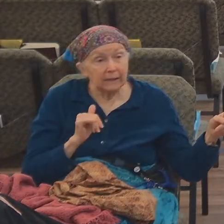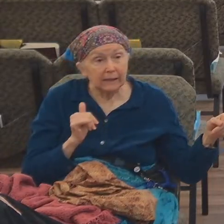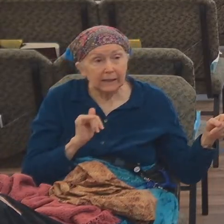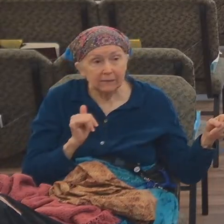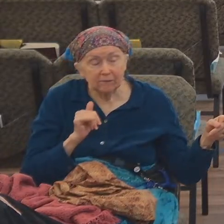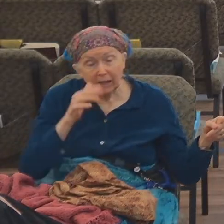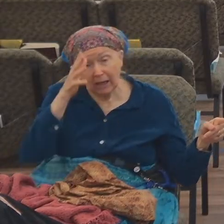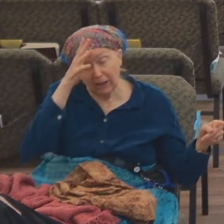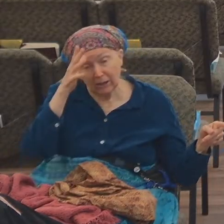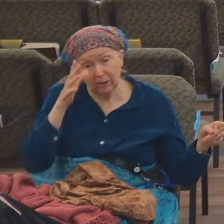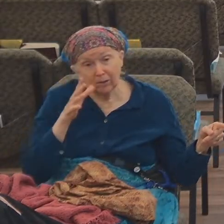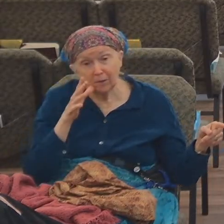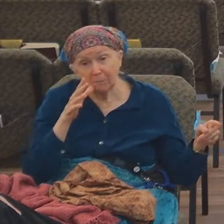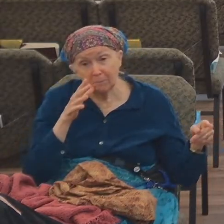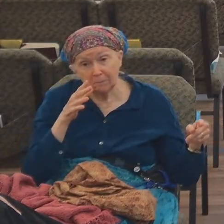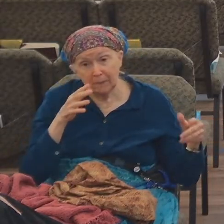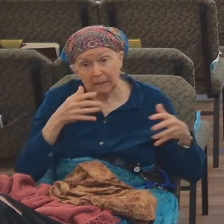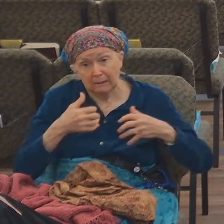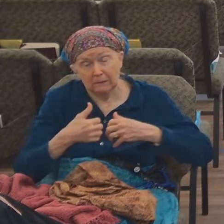Mm-hmm.